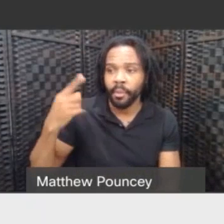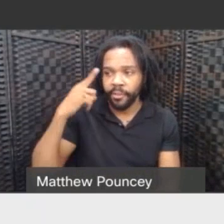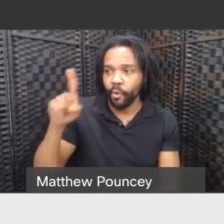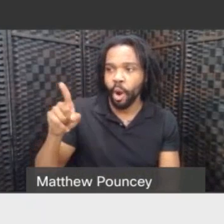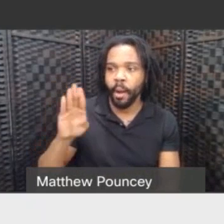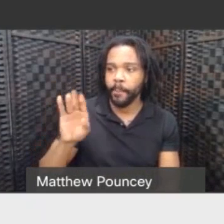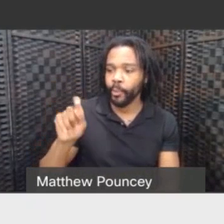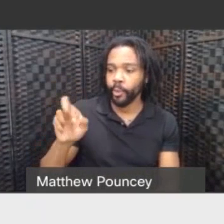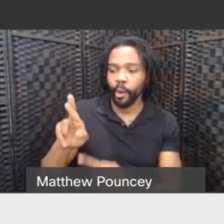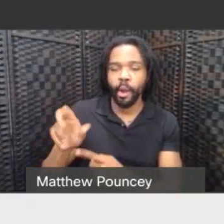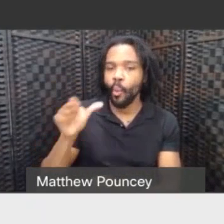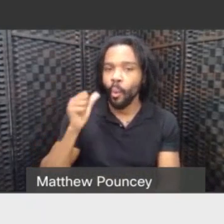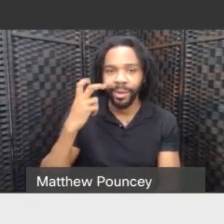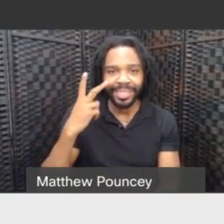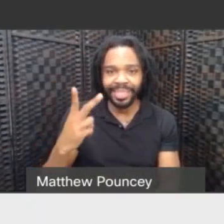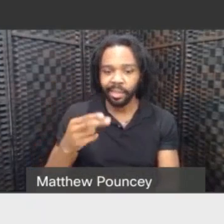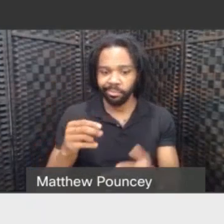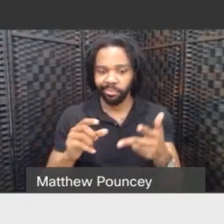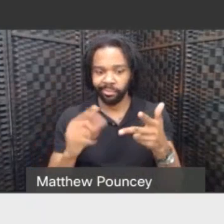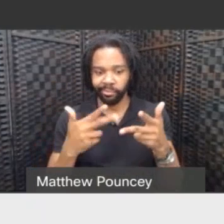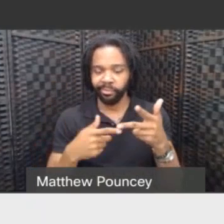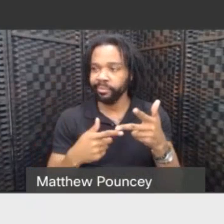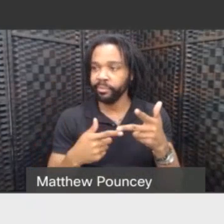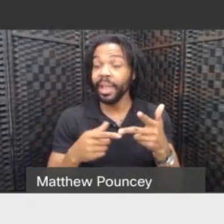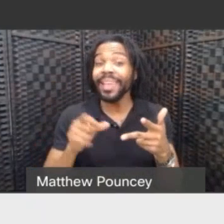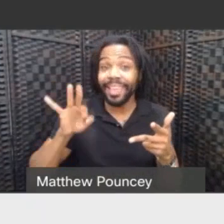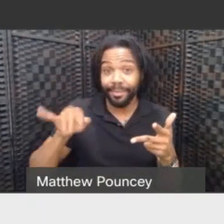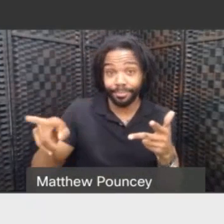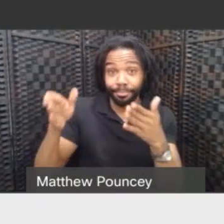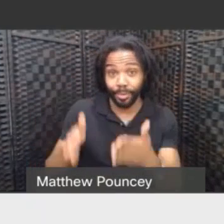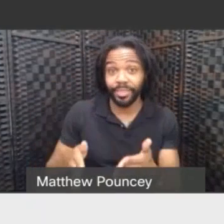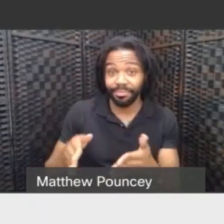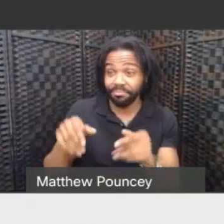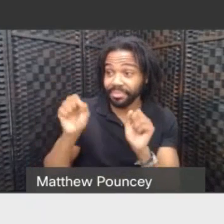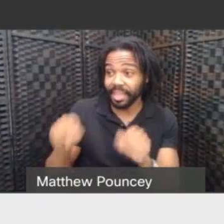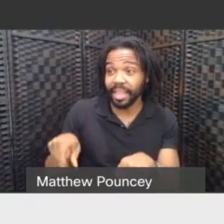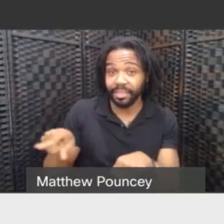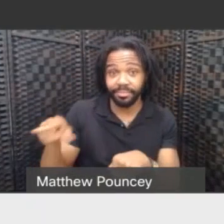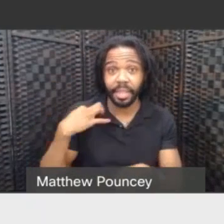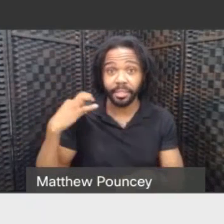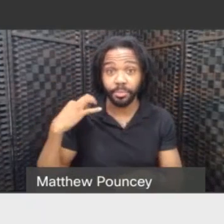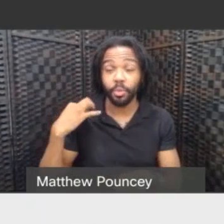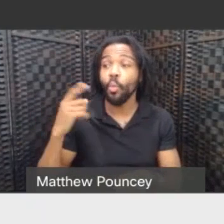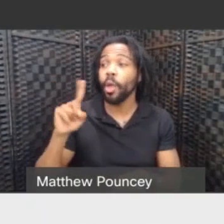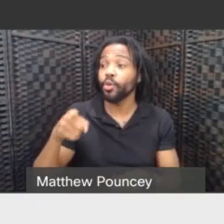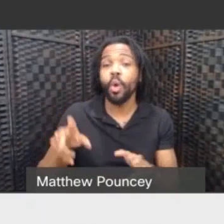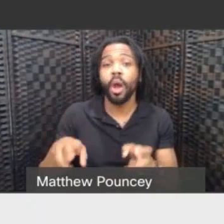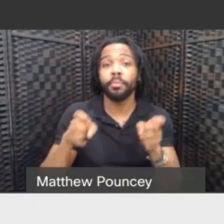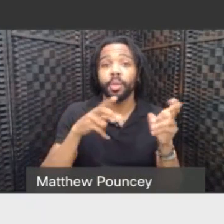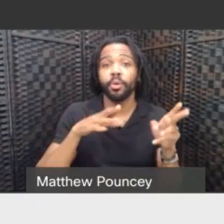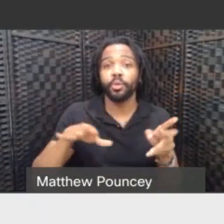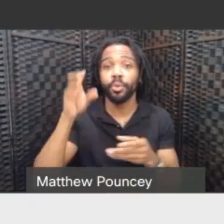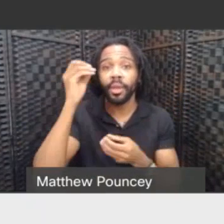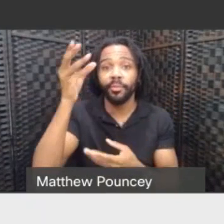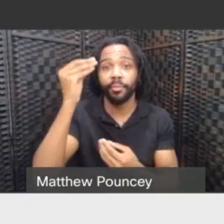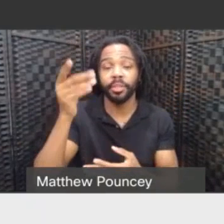see anything. If the person is eligible for the booster, just below where you've uploaded the data for